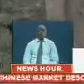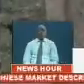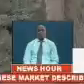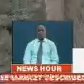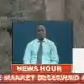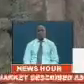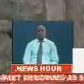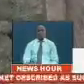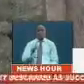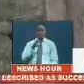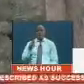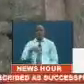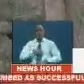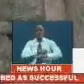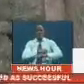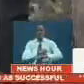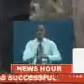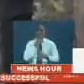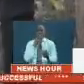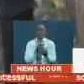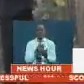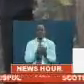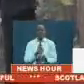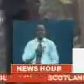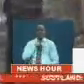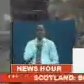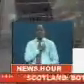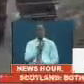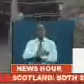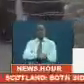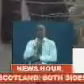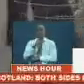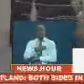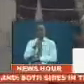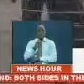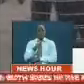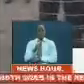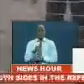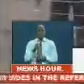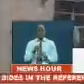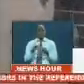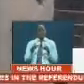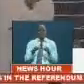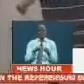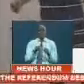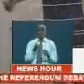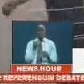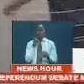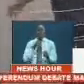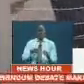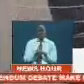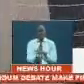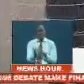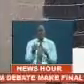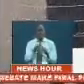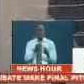Volta region is not very encouraging. Togolese border security officials have unlawfully created unapproved routes along